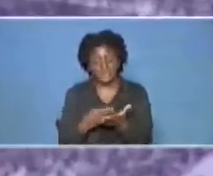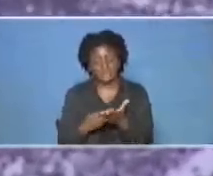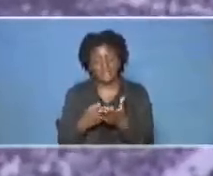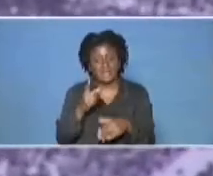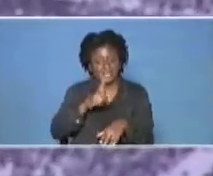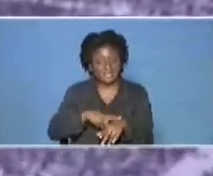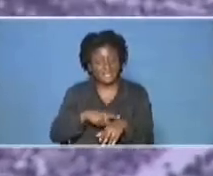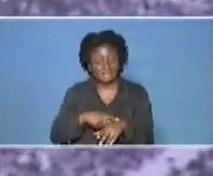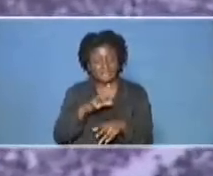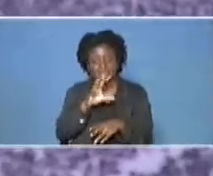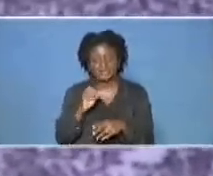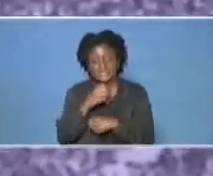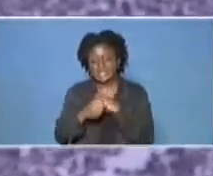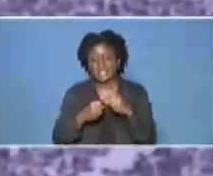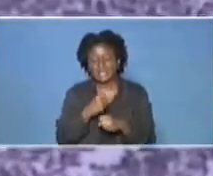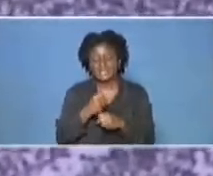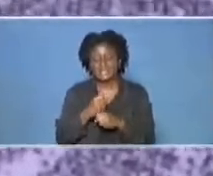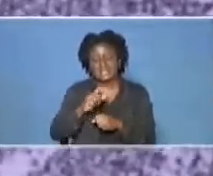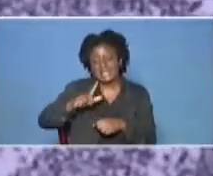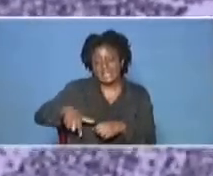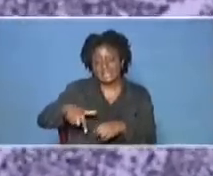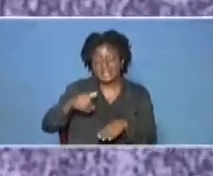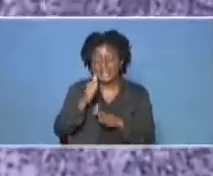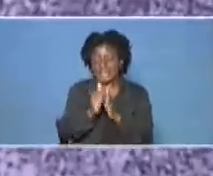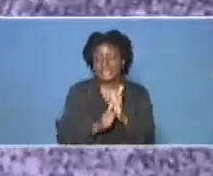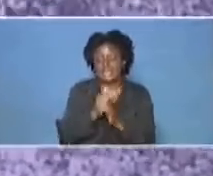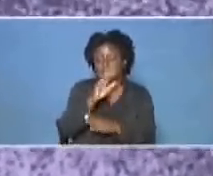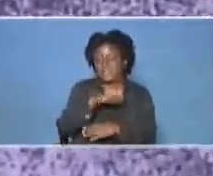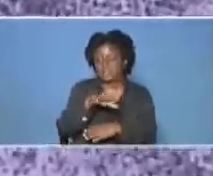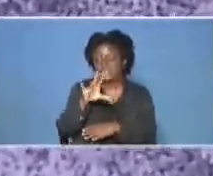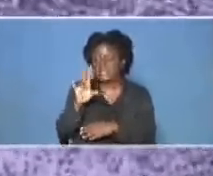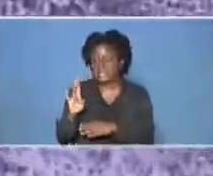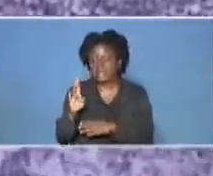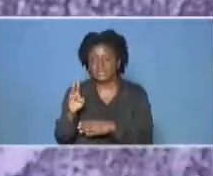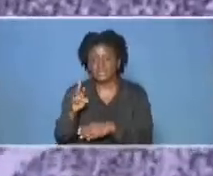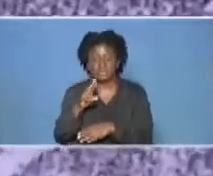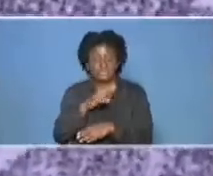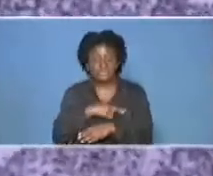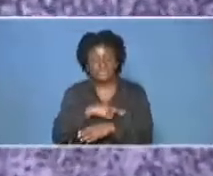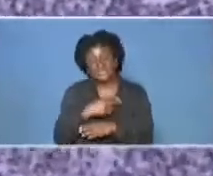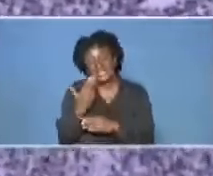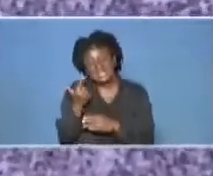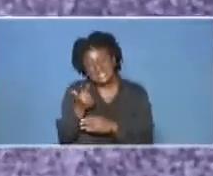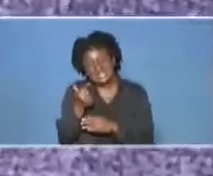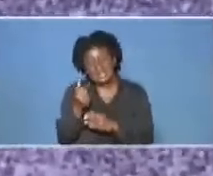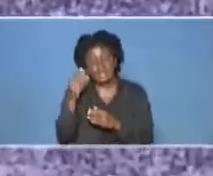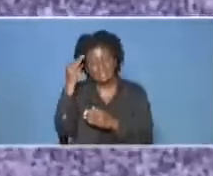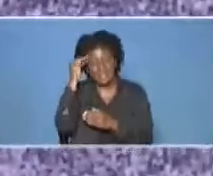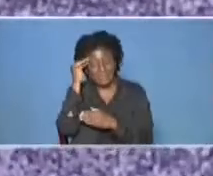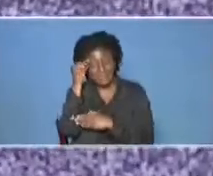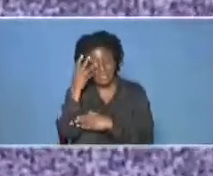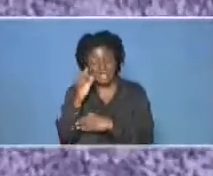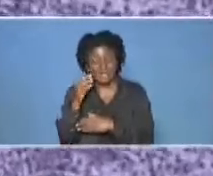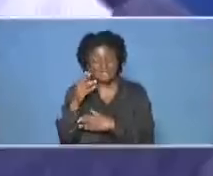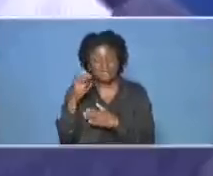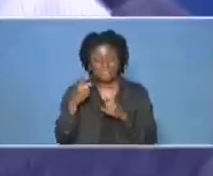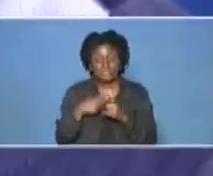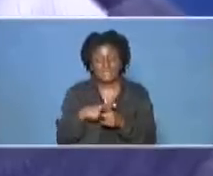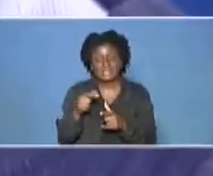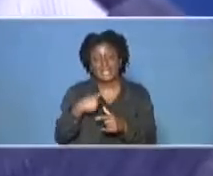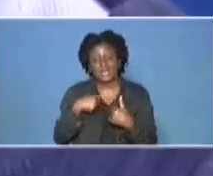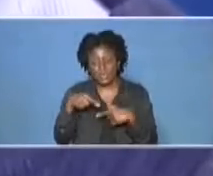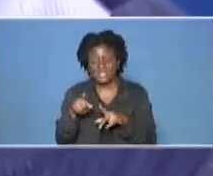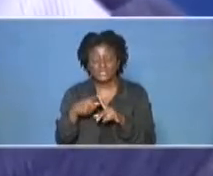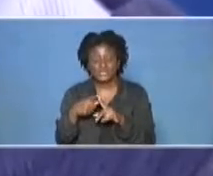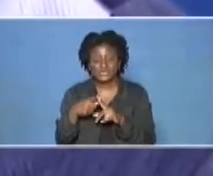years later, and at the age of 57, Richardson with faint memory of the race. I went to the archives a